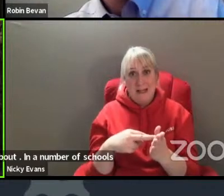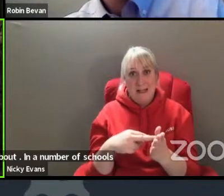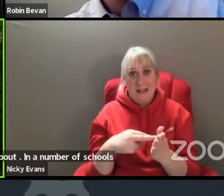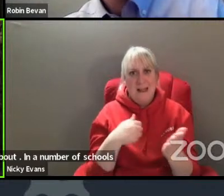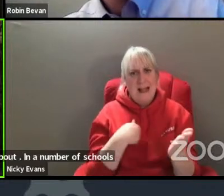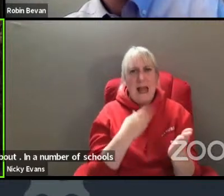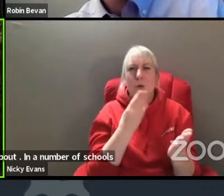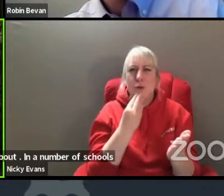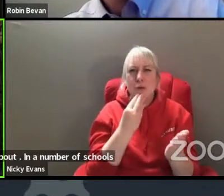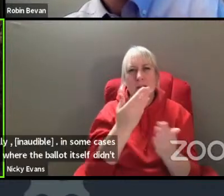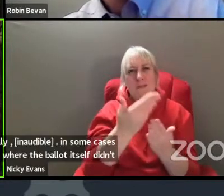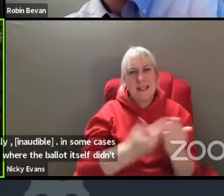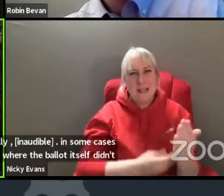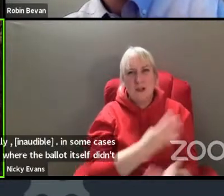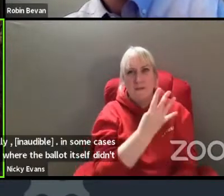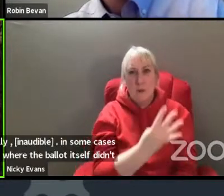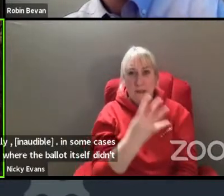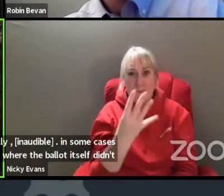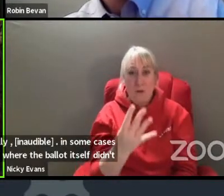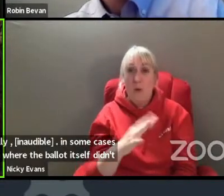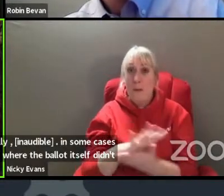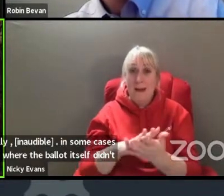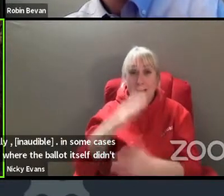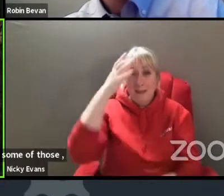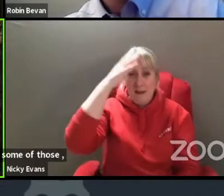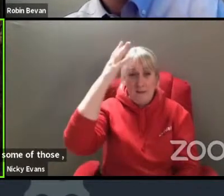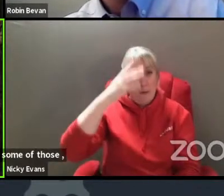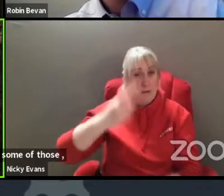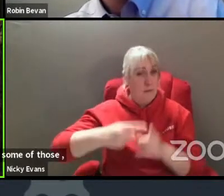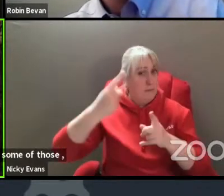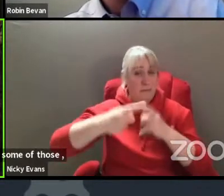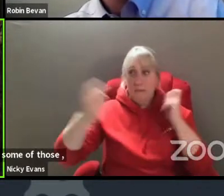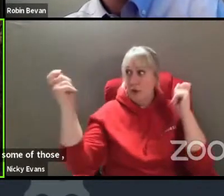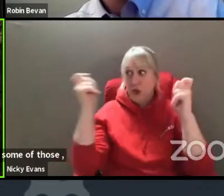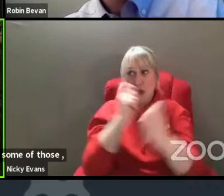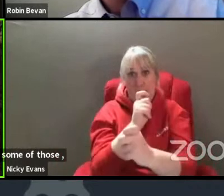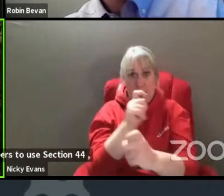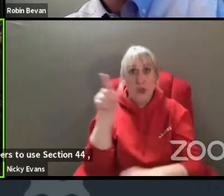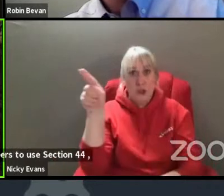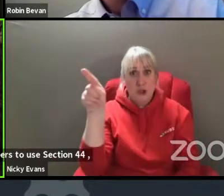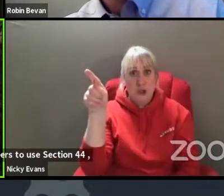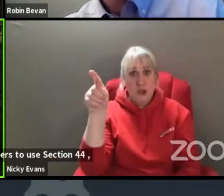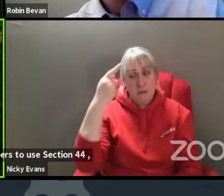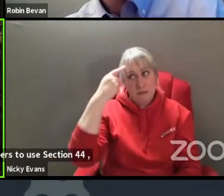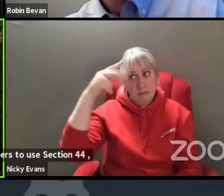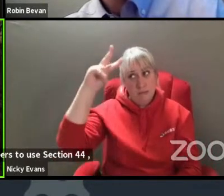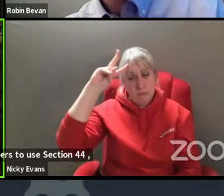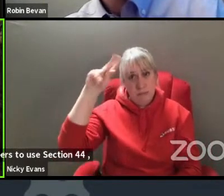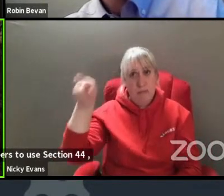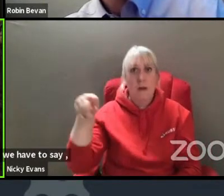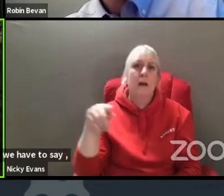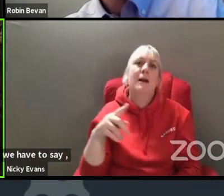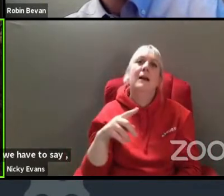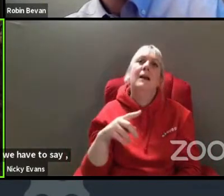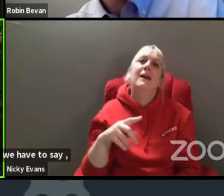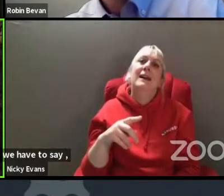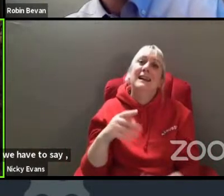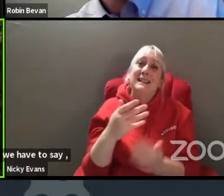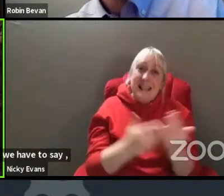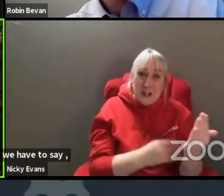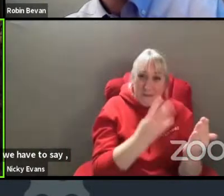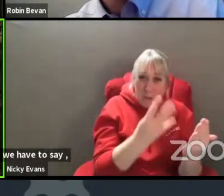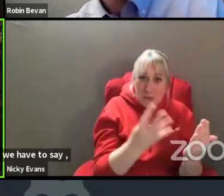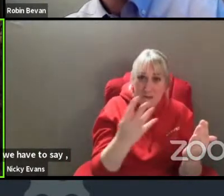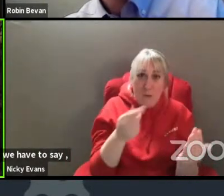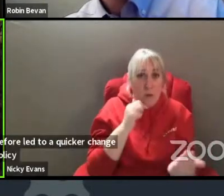the government, and that was enormously to our members' credit. But we can't say that Section 44 is always the right thing in